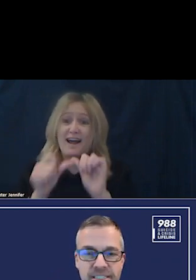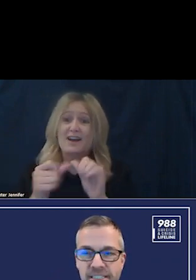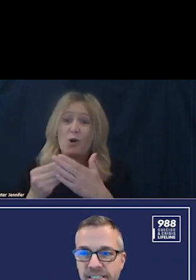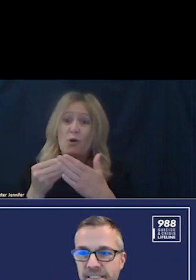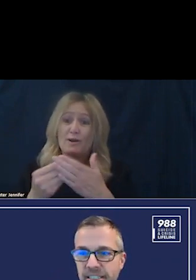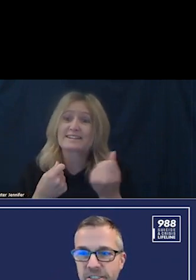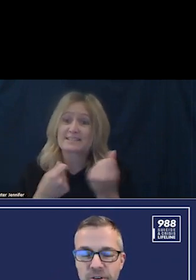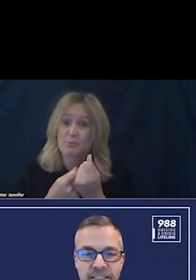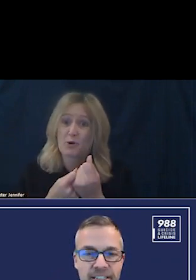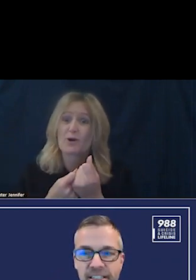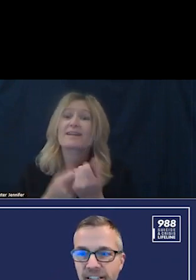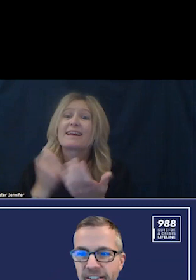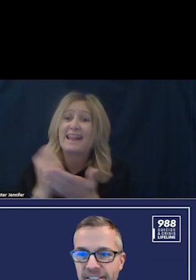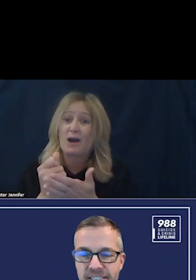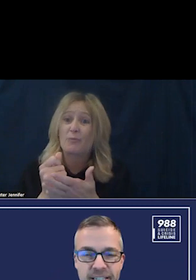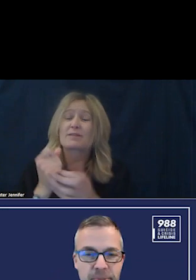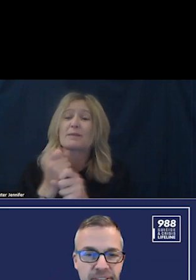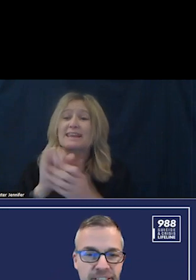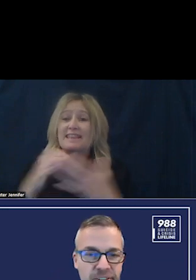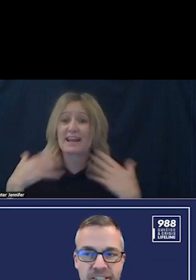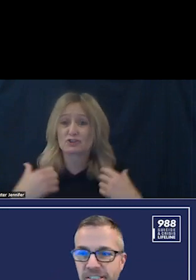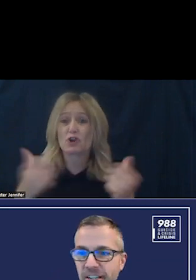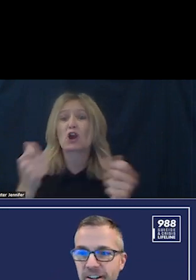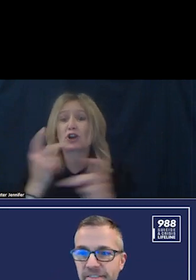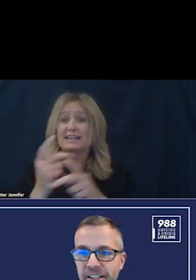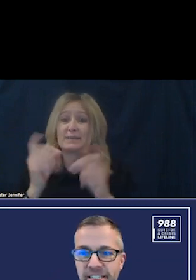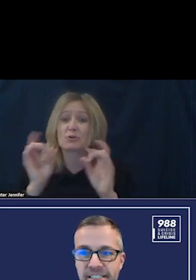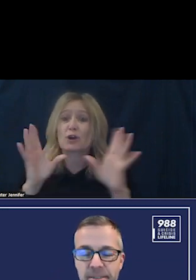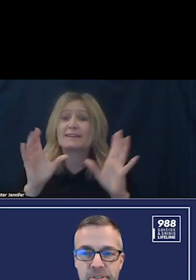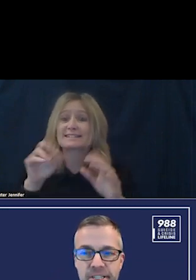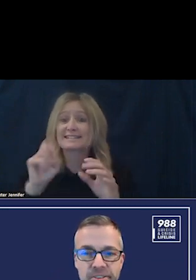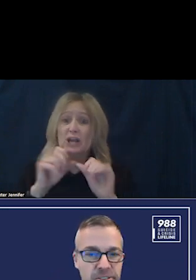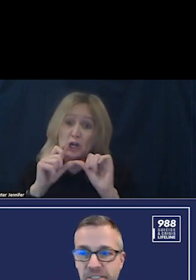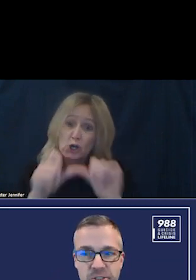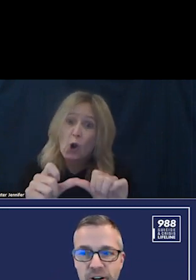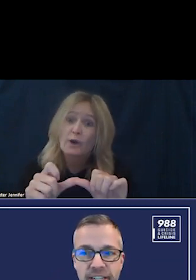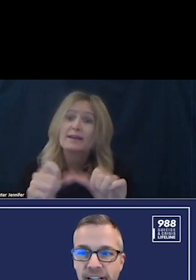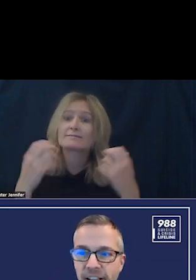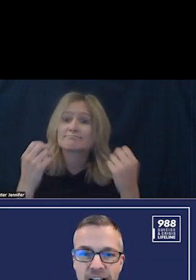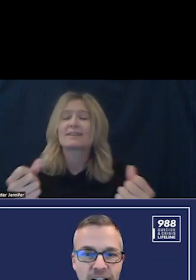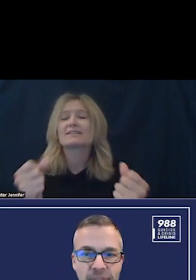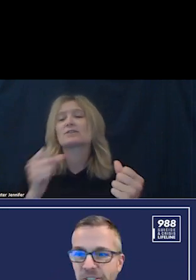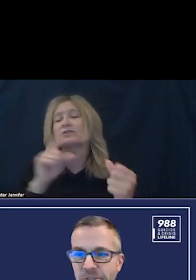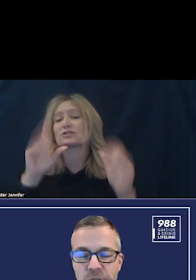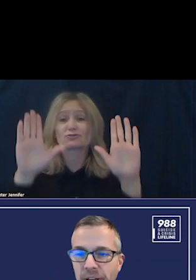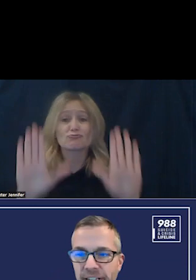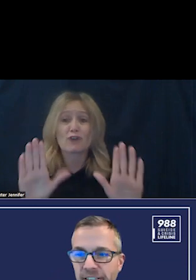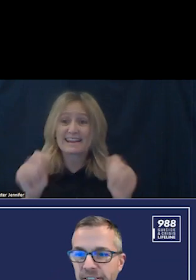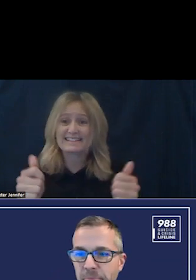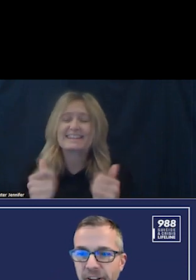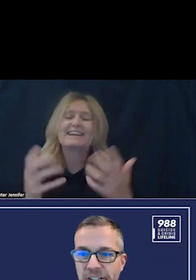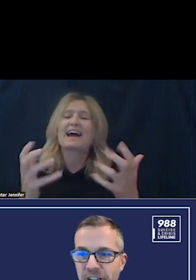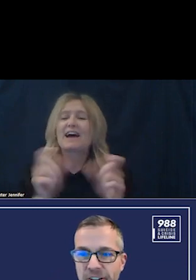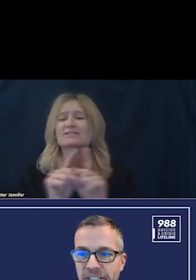and assistance in strengthening the sustainability of crisis care and financing in particular. So this is great. Also just wanted